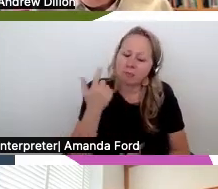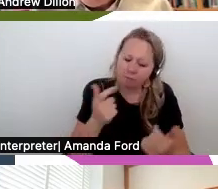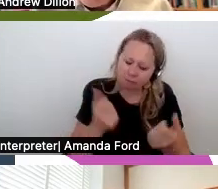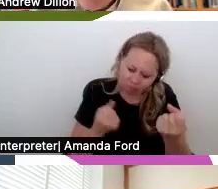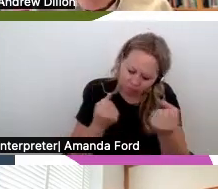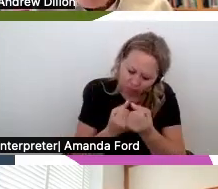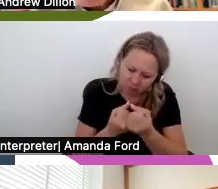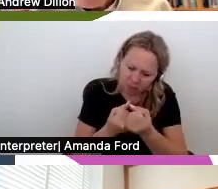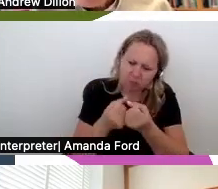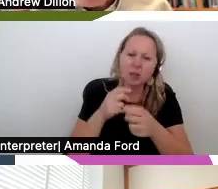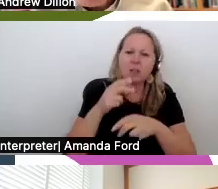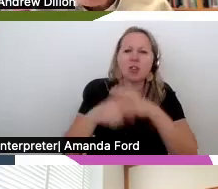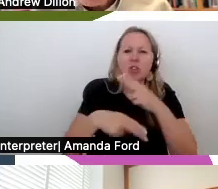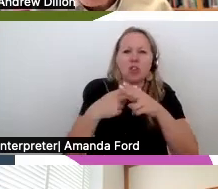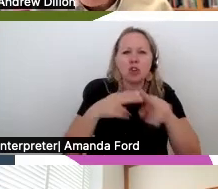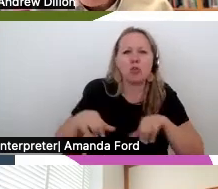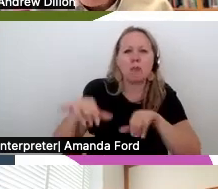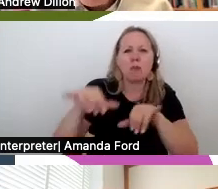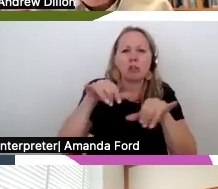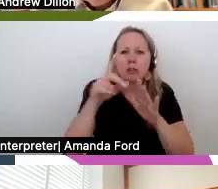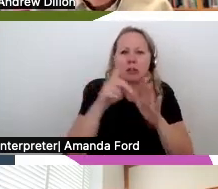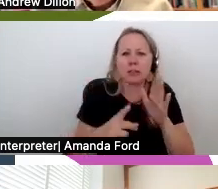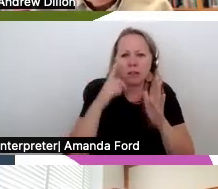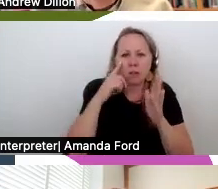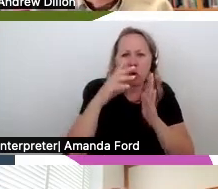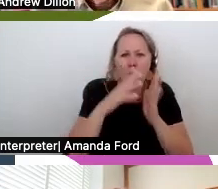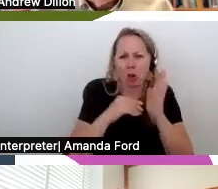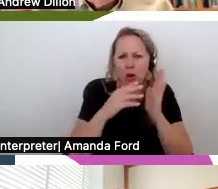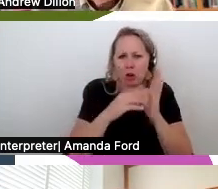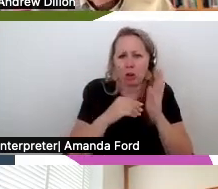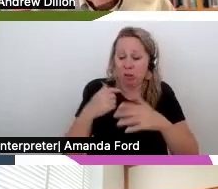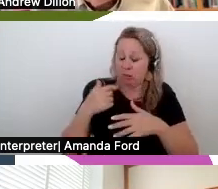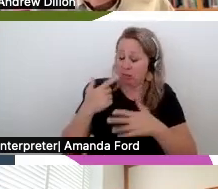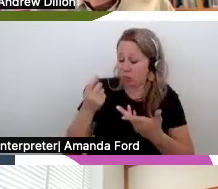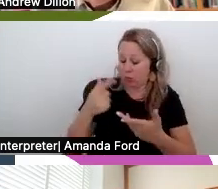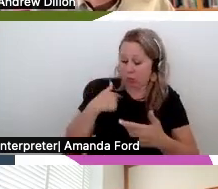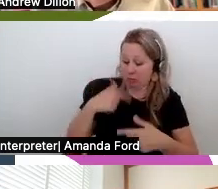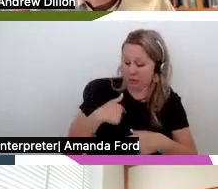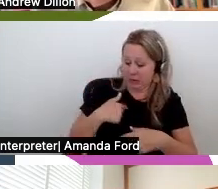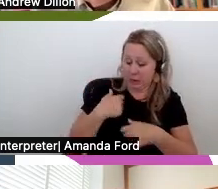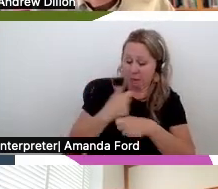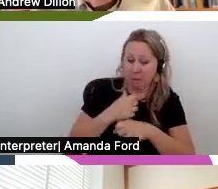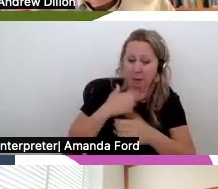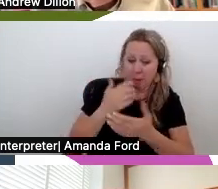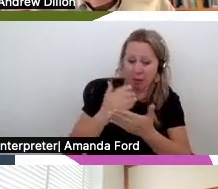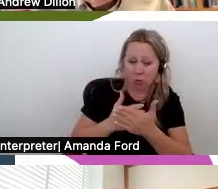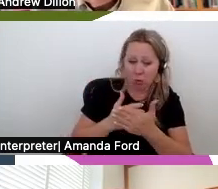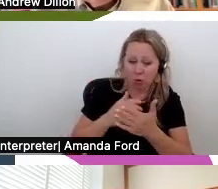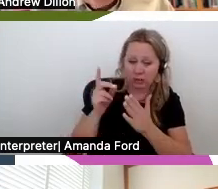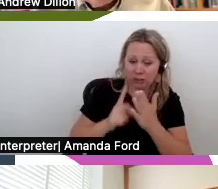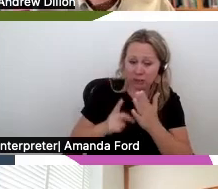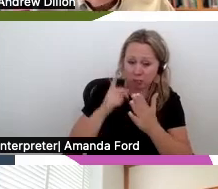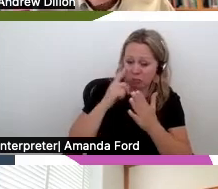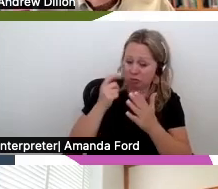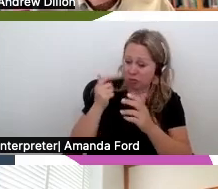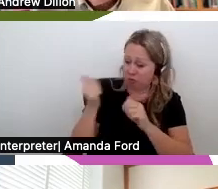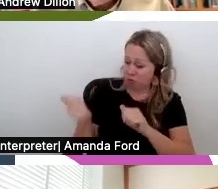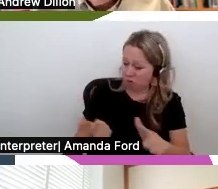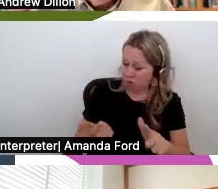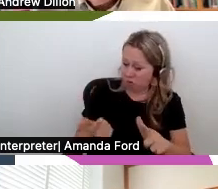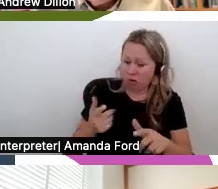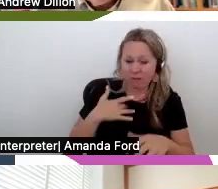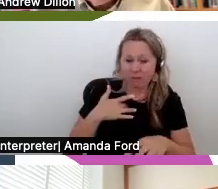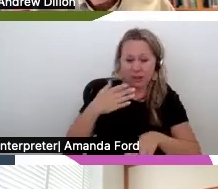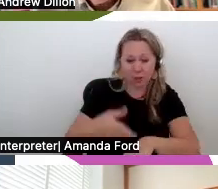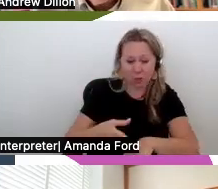for learning. I think making my course accessible to everyone improves learning for everyone. And it's just a good